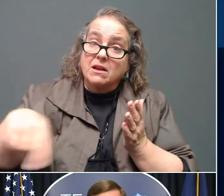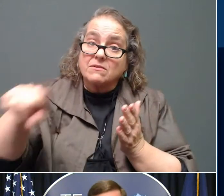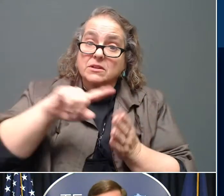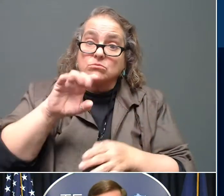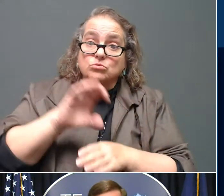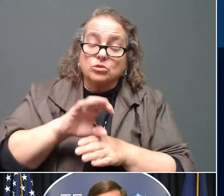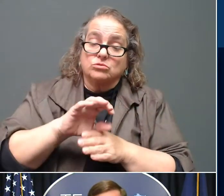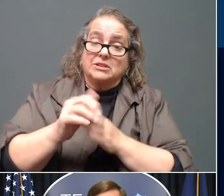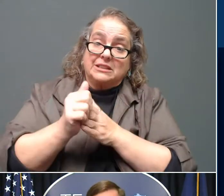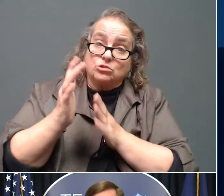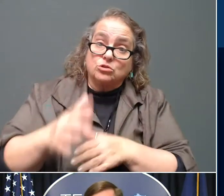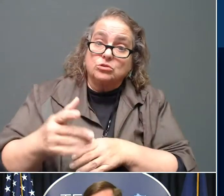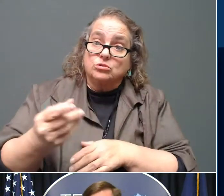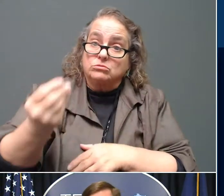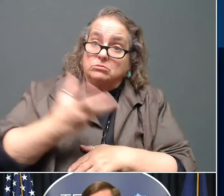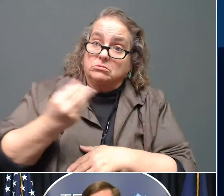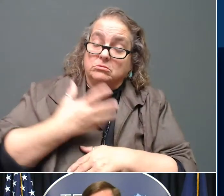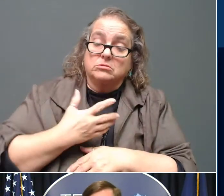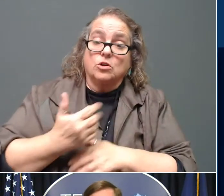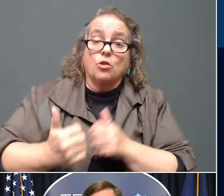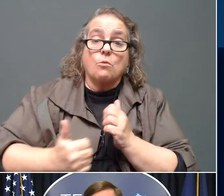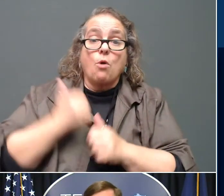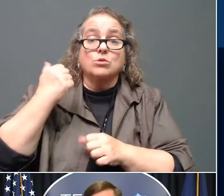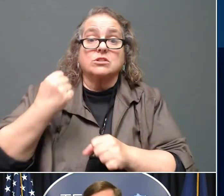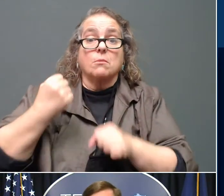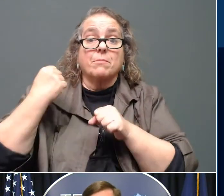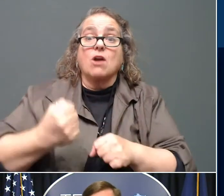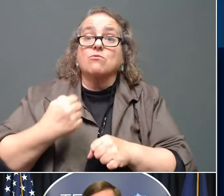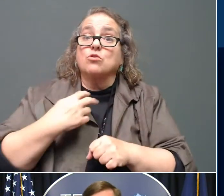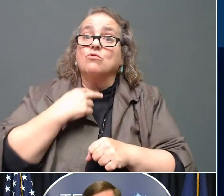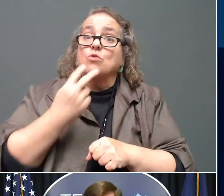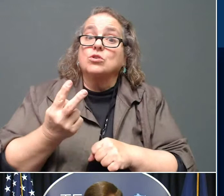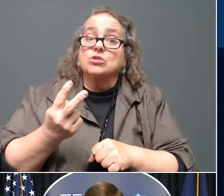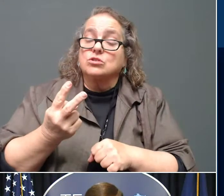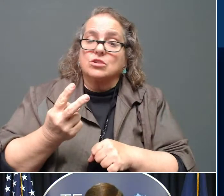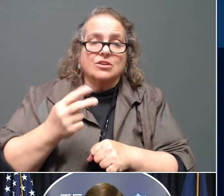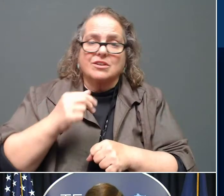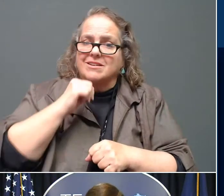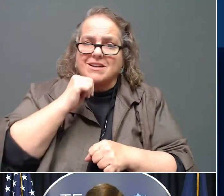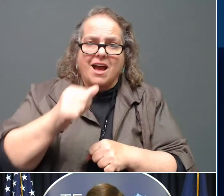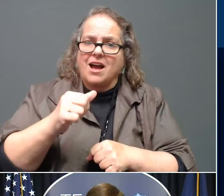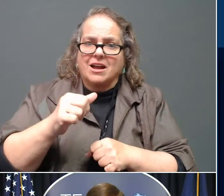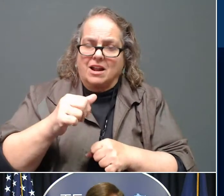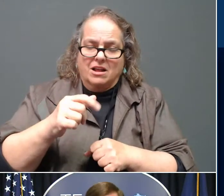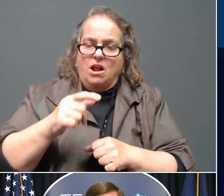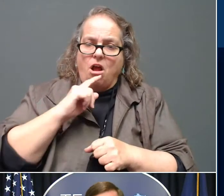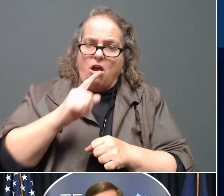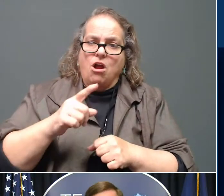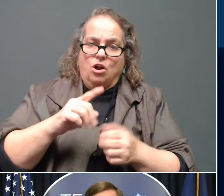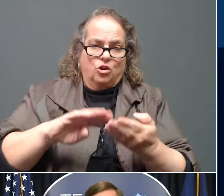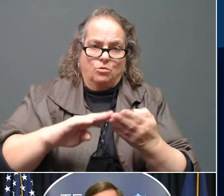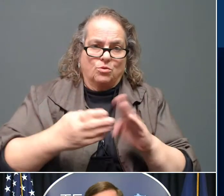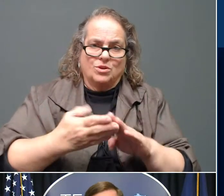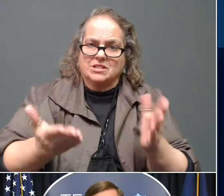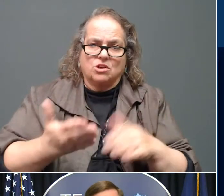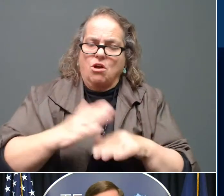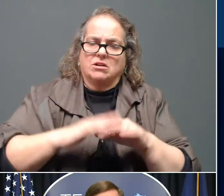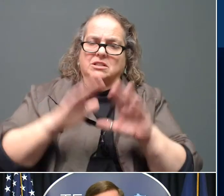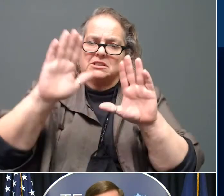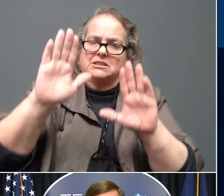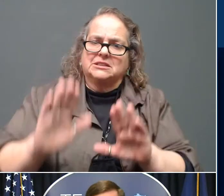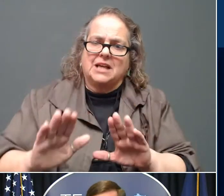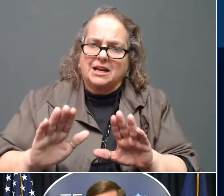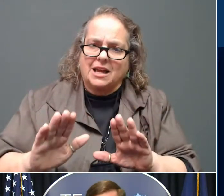powerful voices are those that our communities hear on Sunday. And so we've been